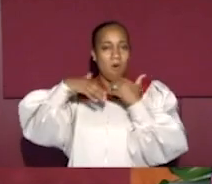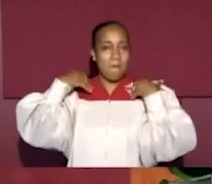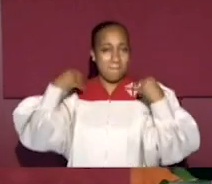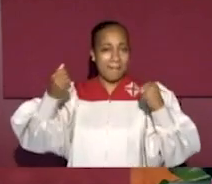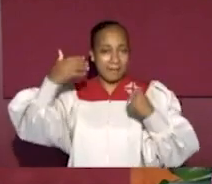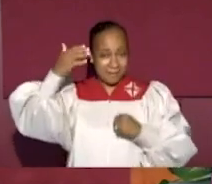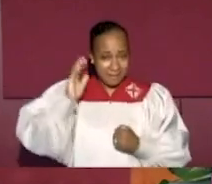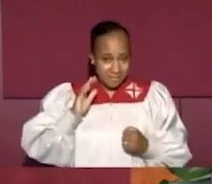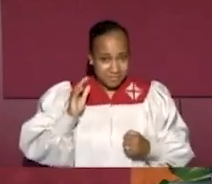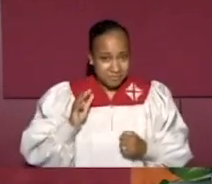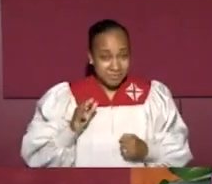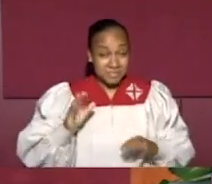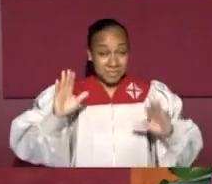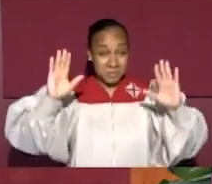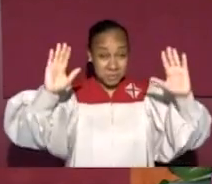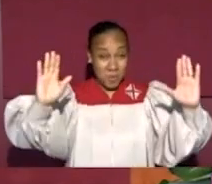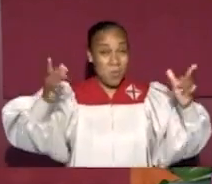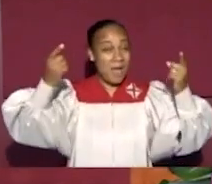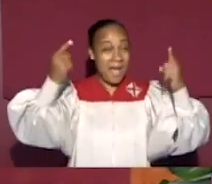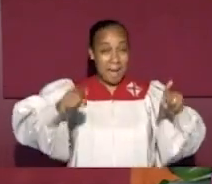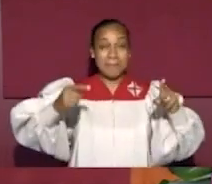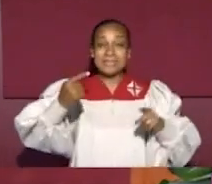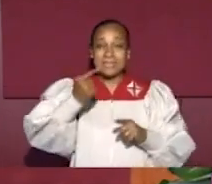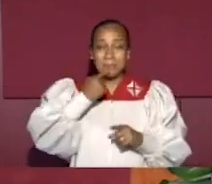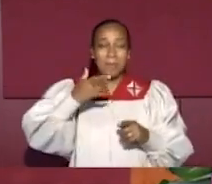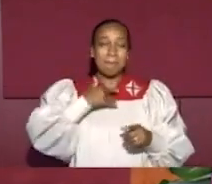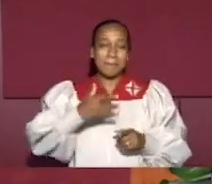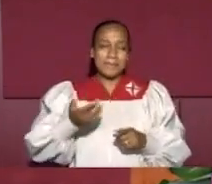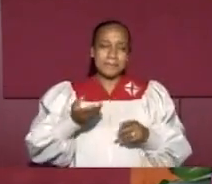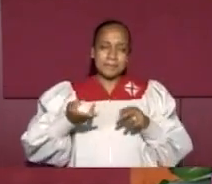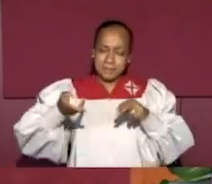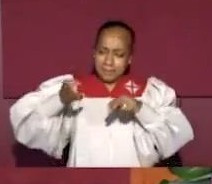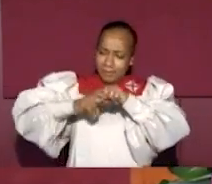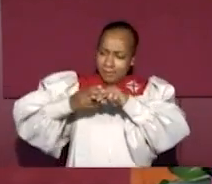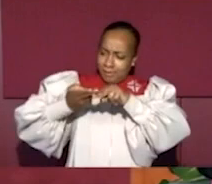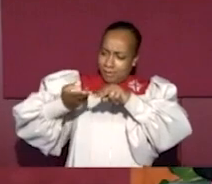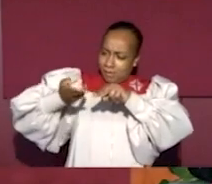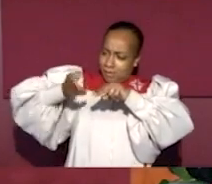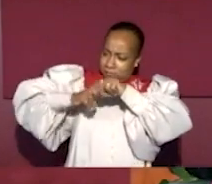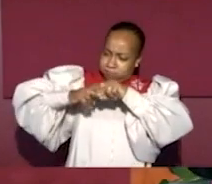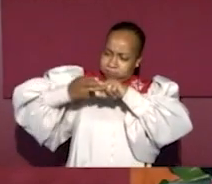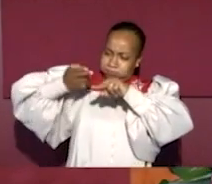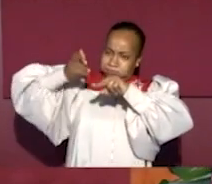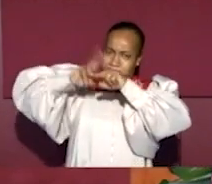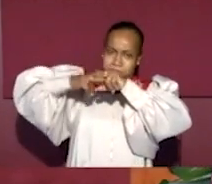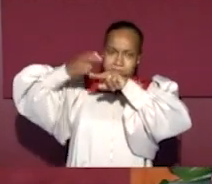God. And so what happens is disappointments tend to mount themselves one on top of the